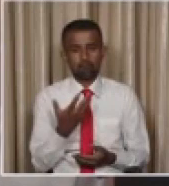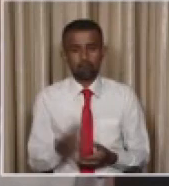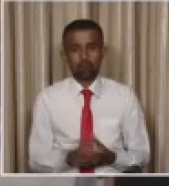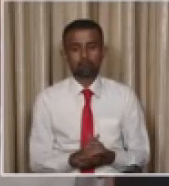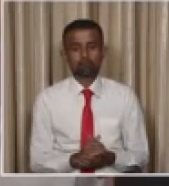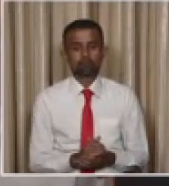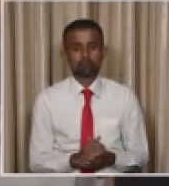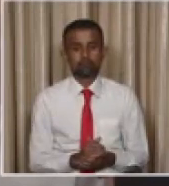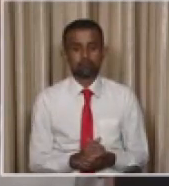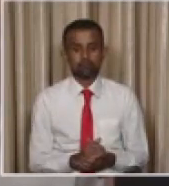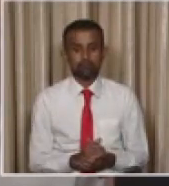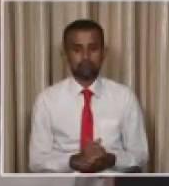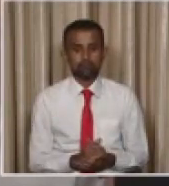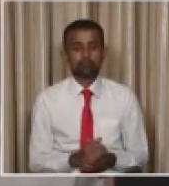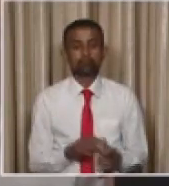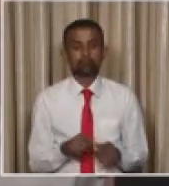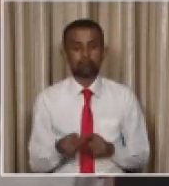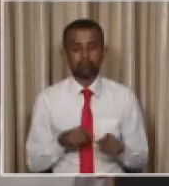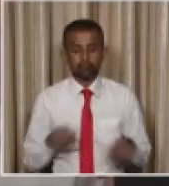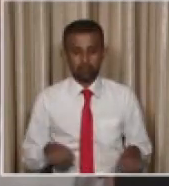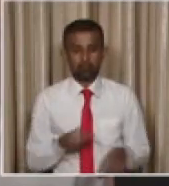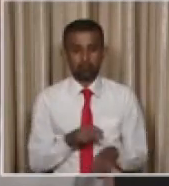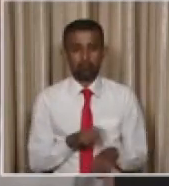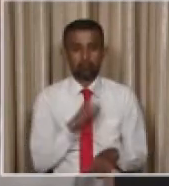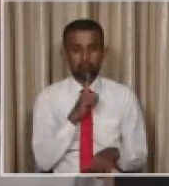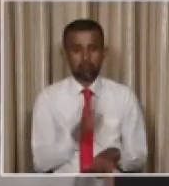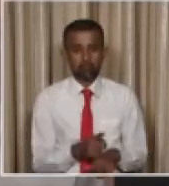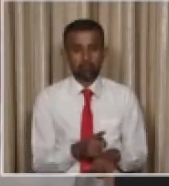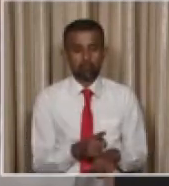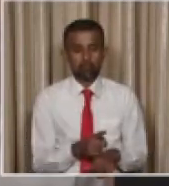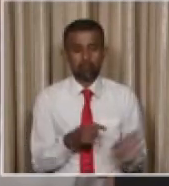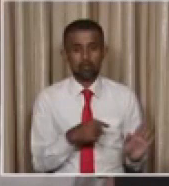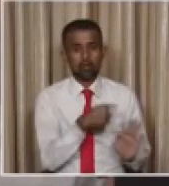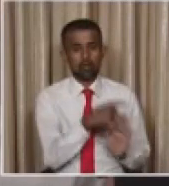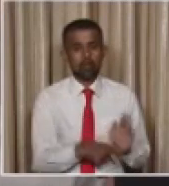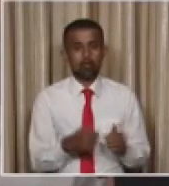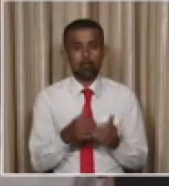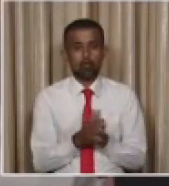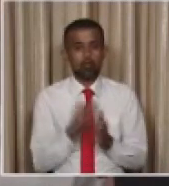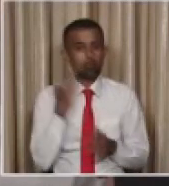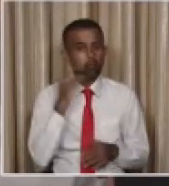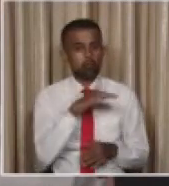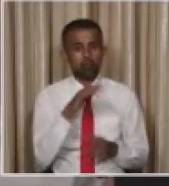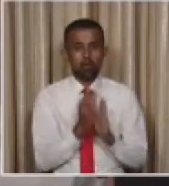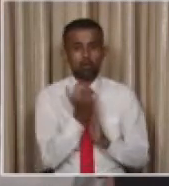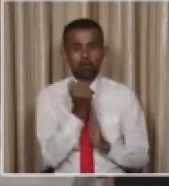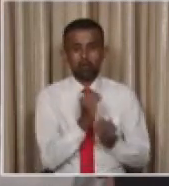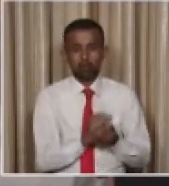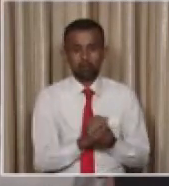determine whether he is buried or he or she is buried, cremated, or given to